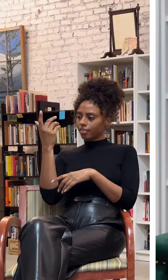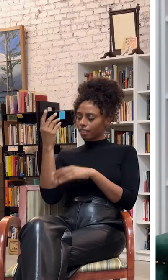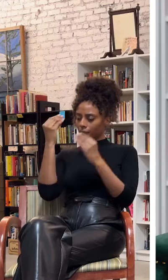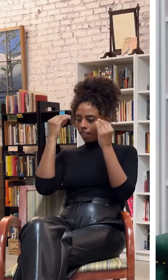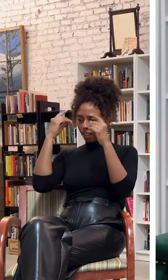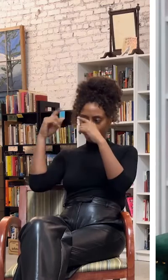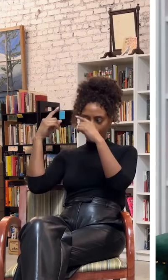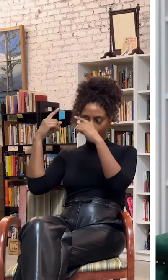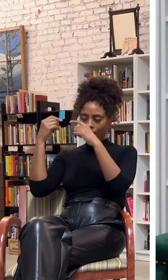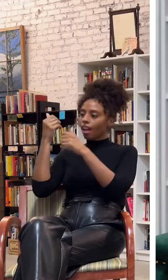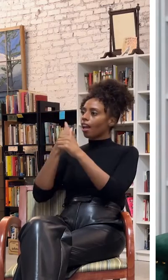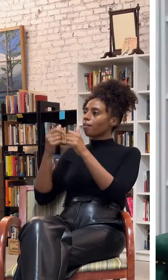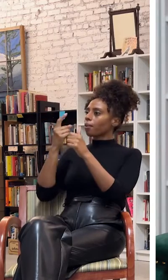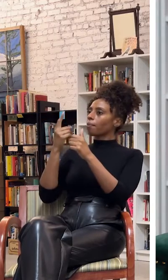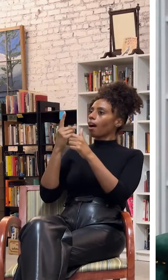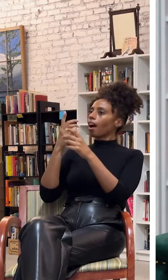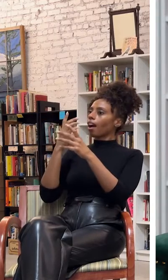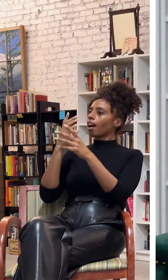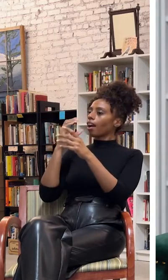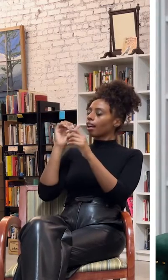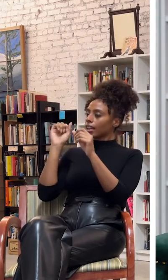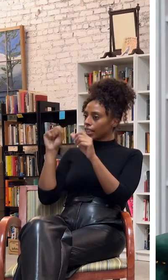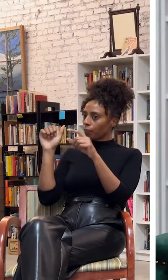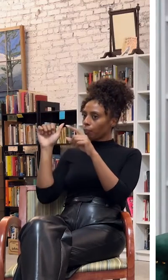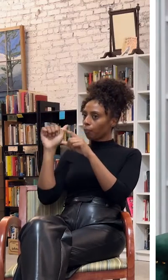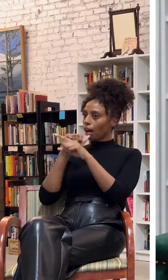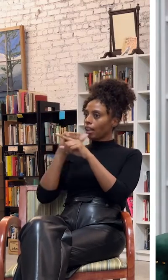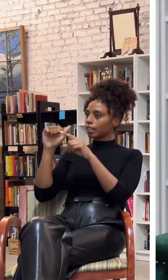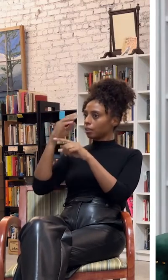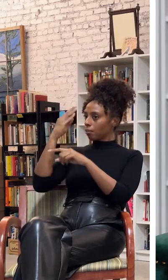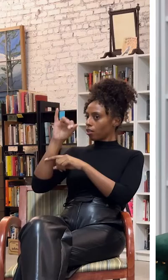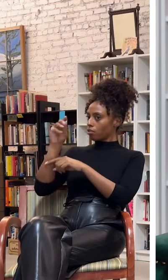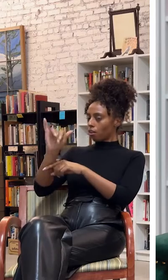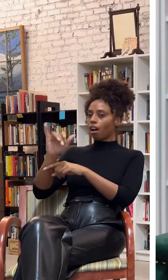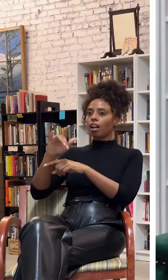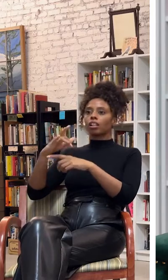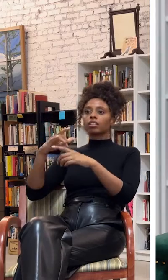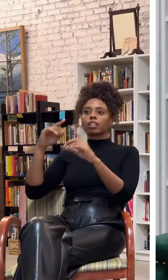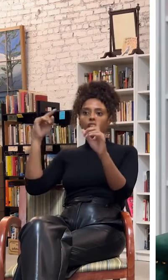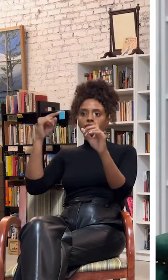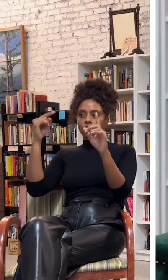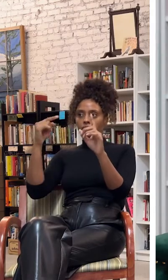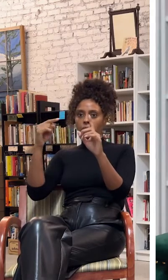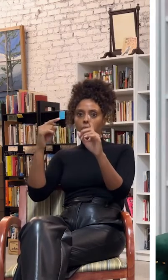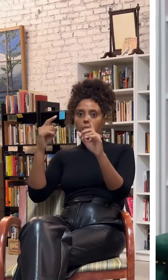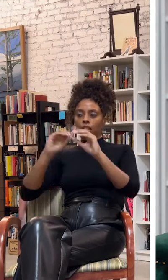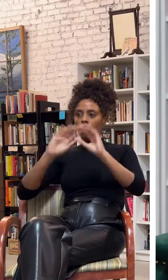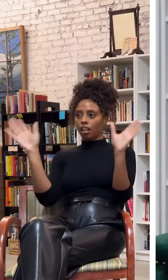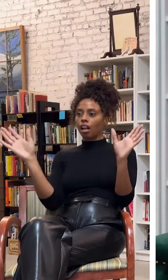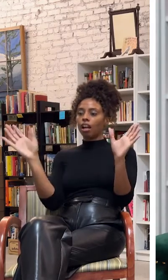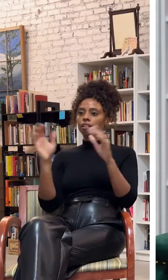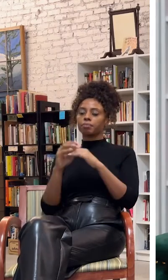thoughts. Everybody gets to practice Black joy. And let me make this pointed, right? Because